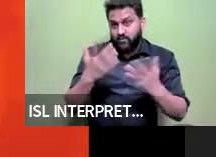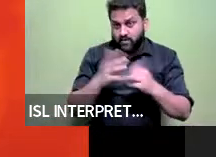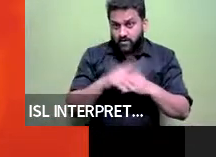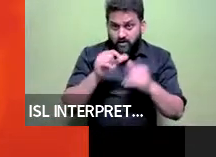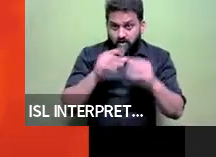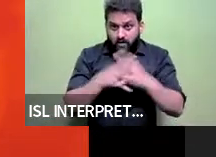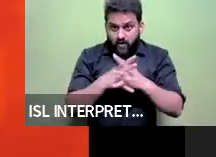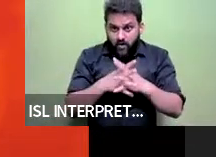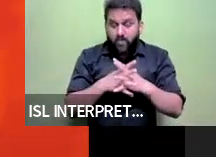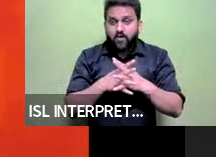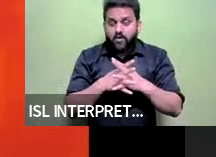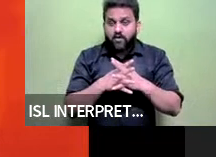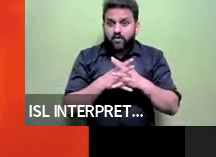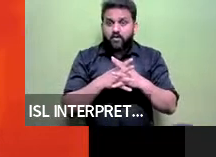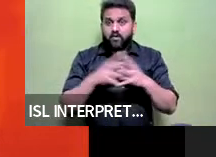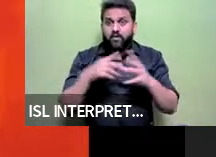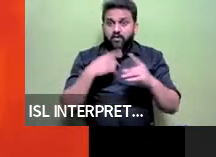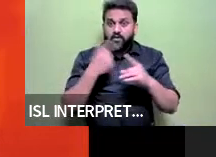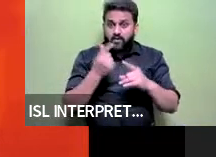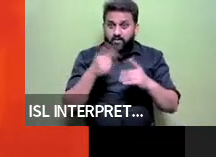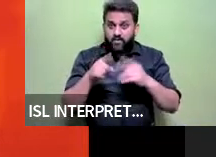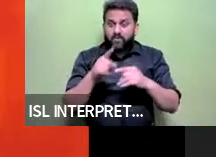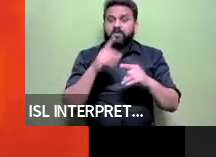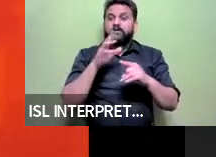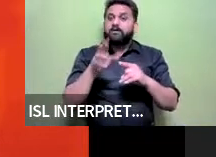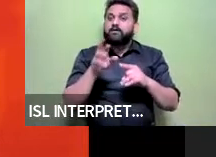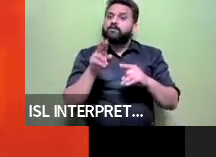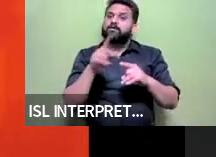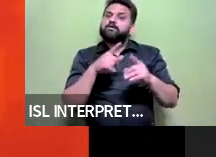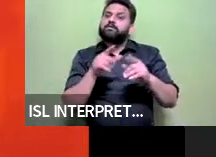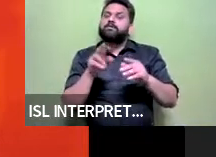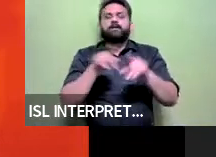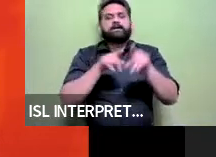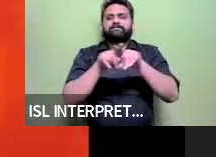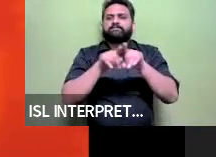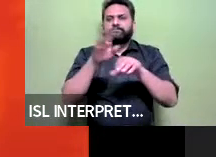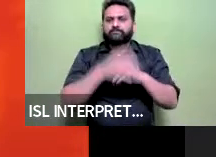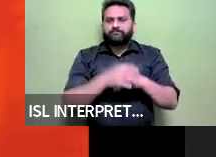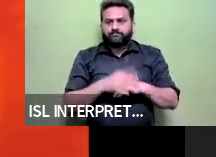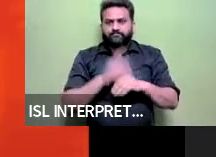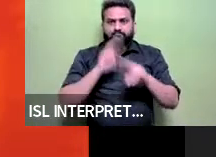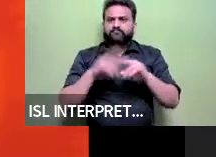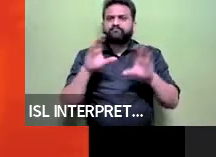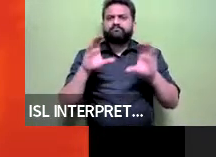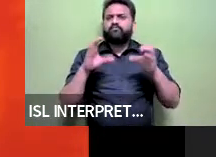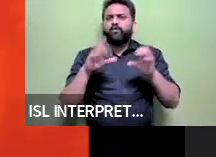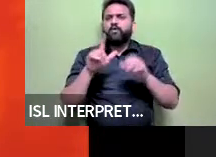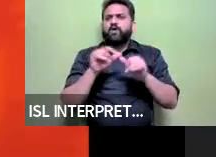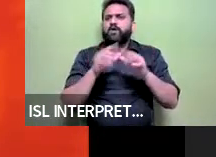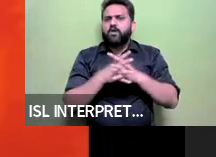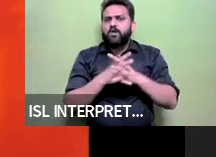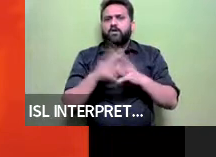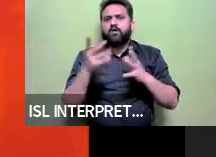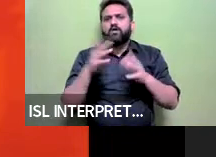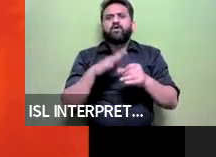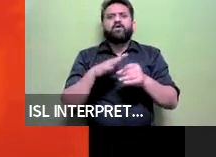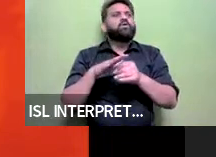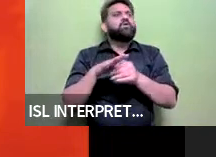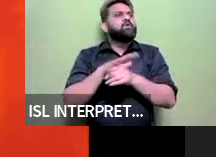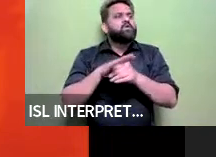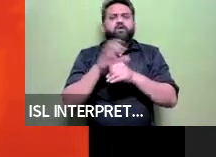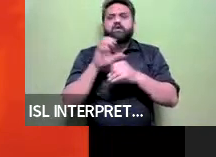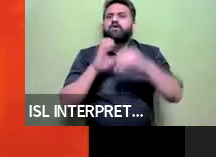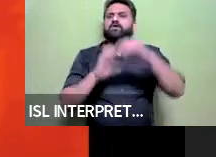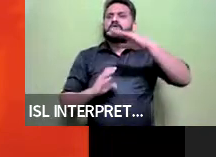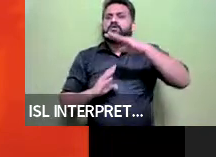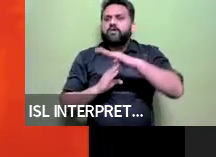they are using is which law they are using. For example, if it's a common law case based on the local contract law, which is